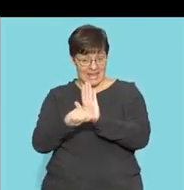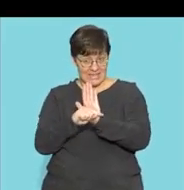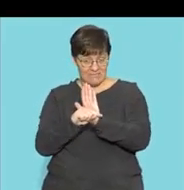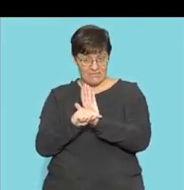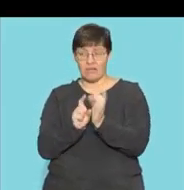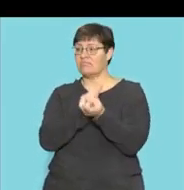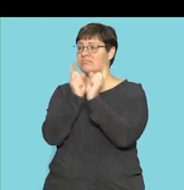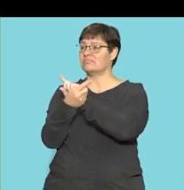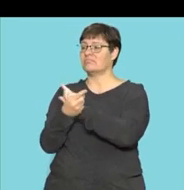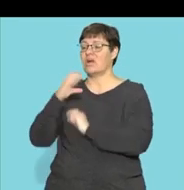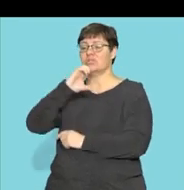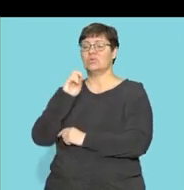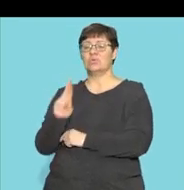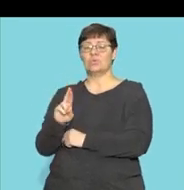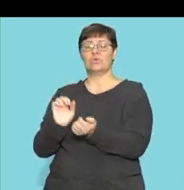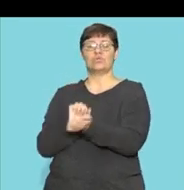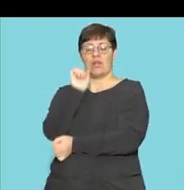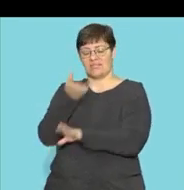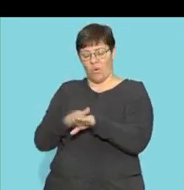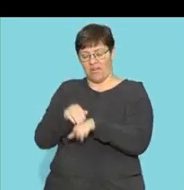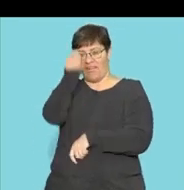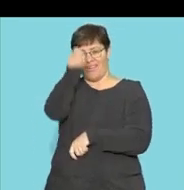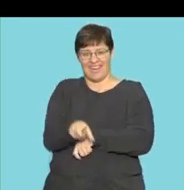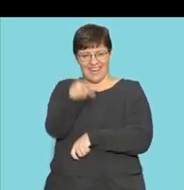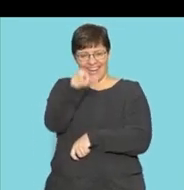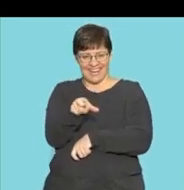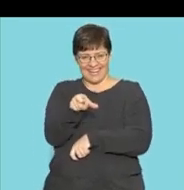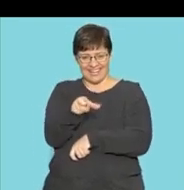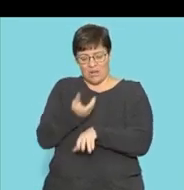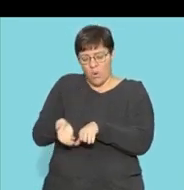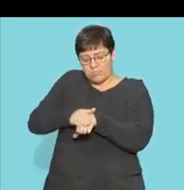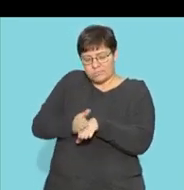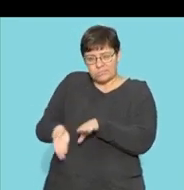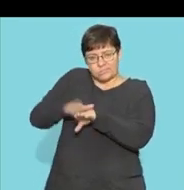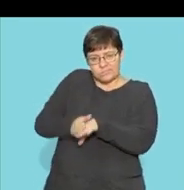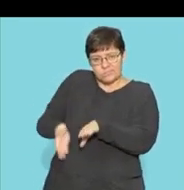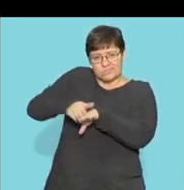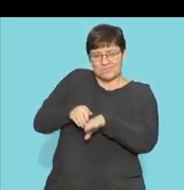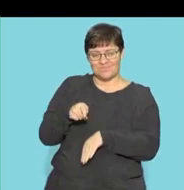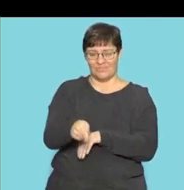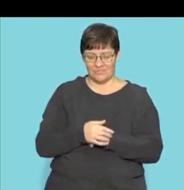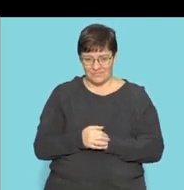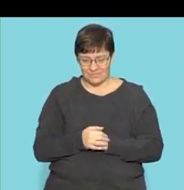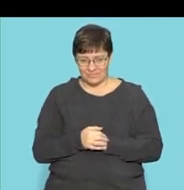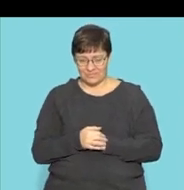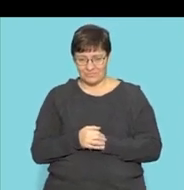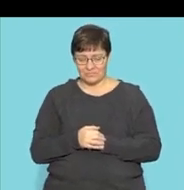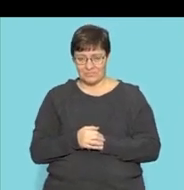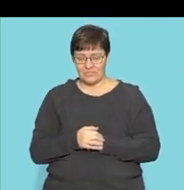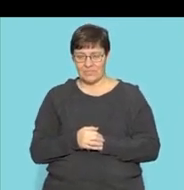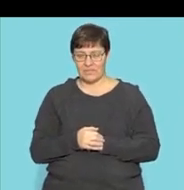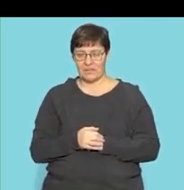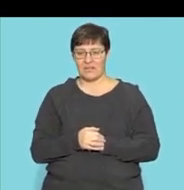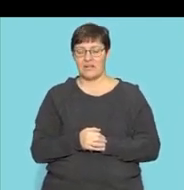copper, which we can clearly see as a solid on the plate. So over here, they jump onto there. They're